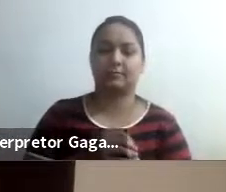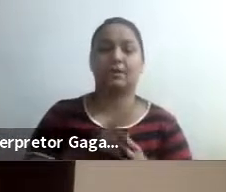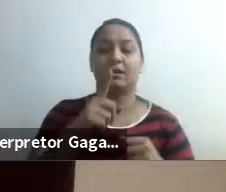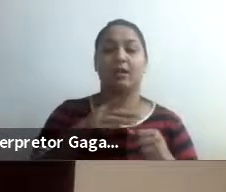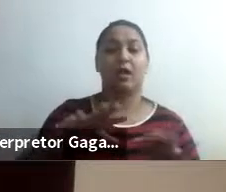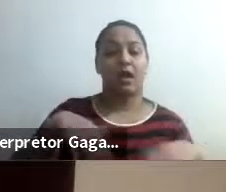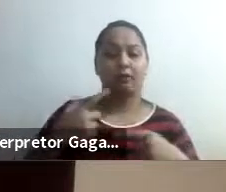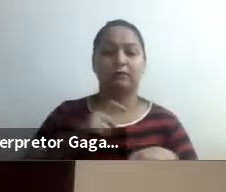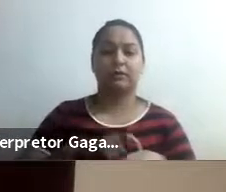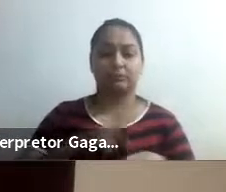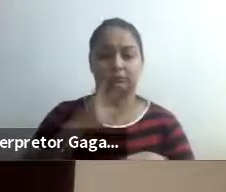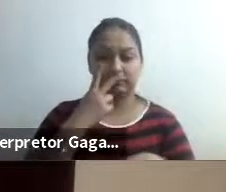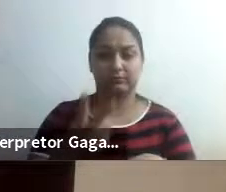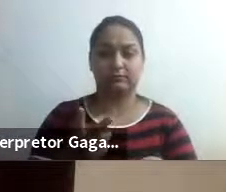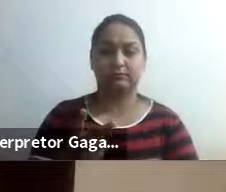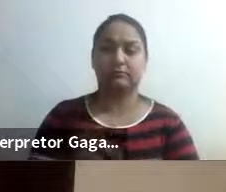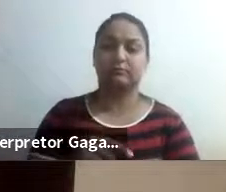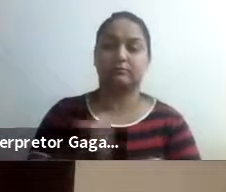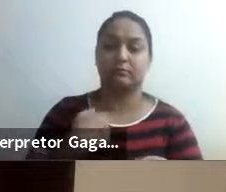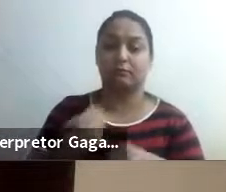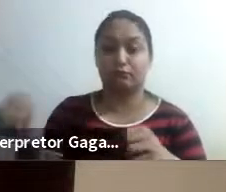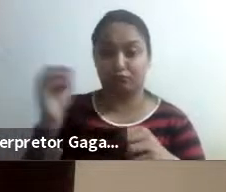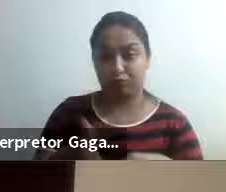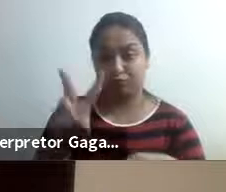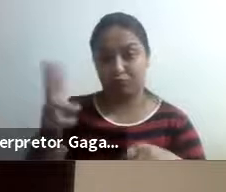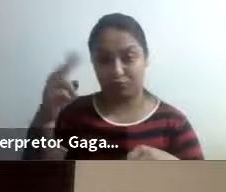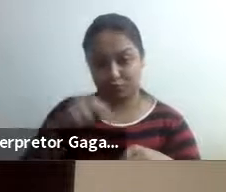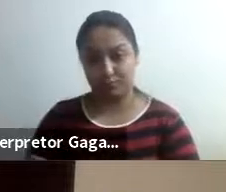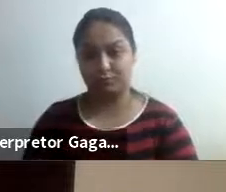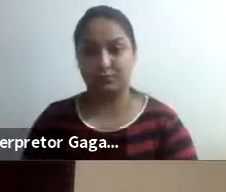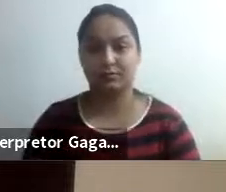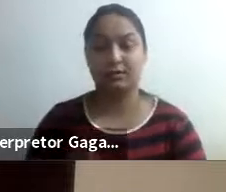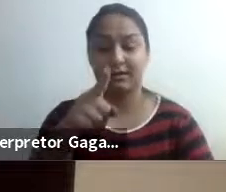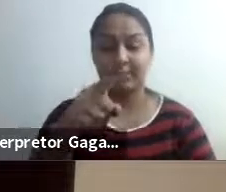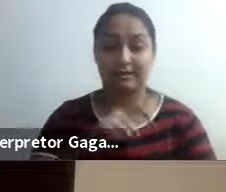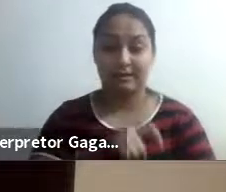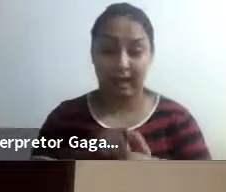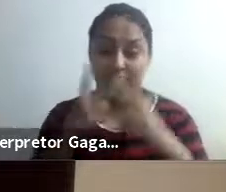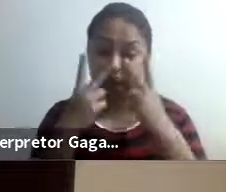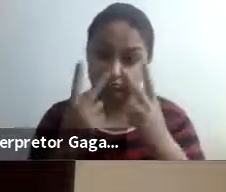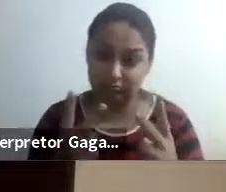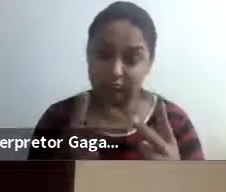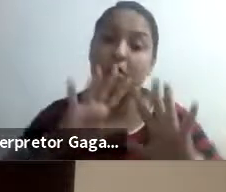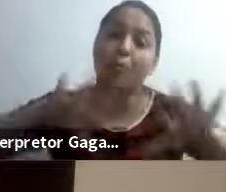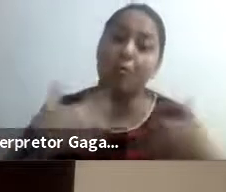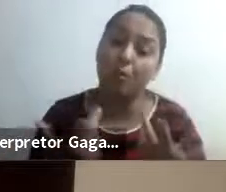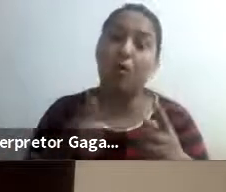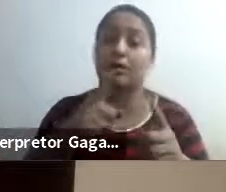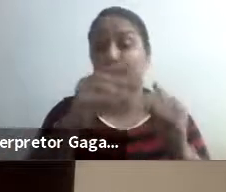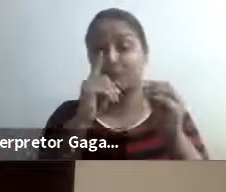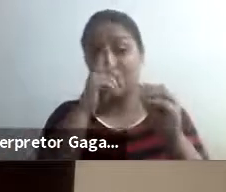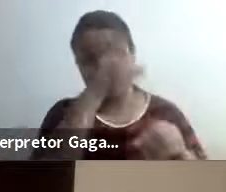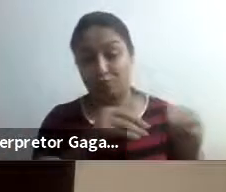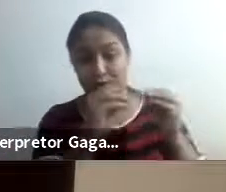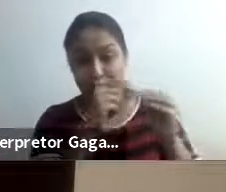timeline that we've put together. And this timeline traces what happens after Bhuribai's